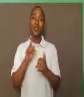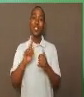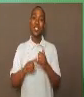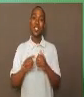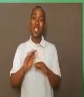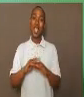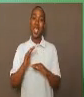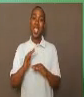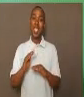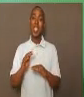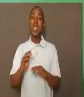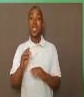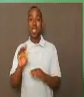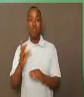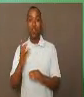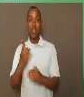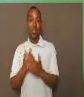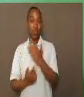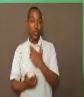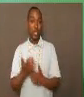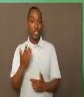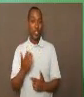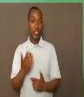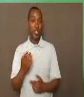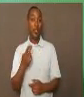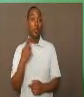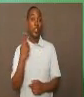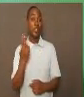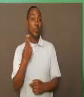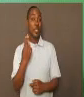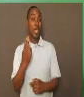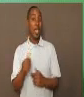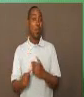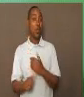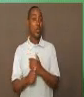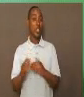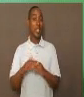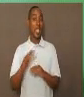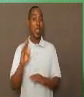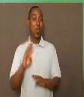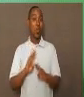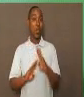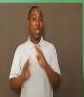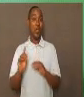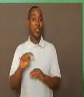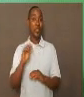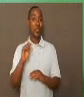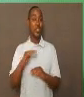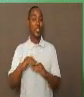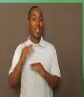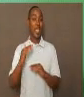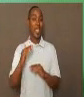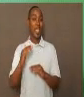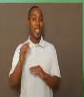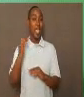in a class discussion about the advantages and disadvantages and share some of